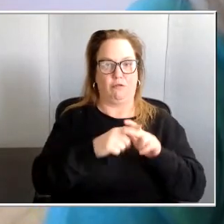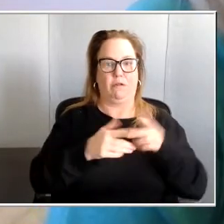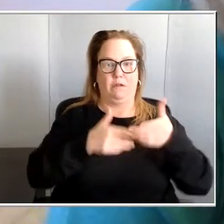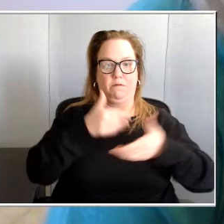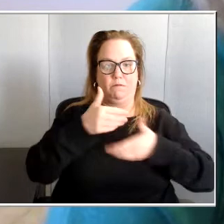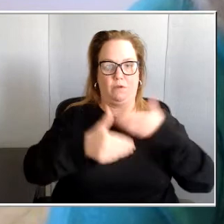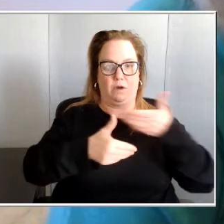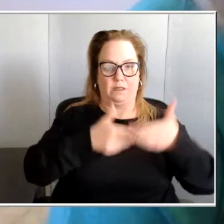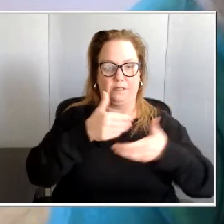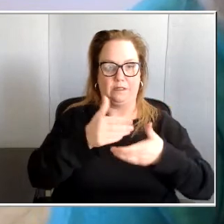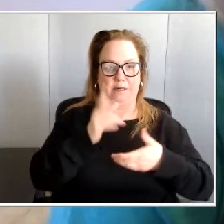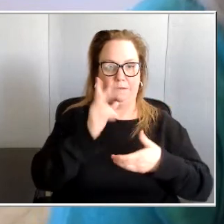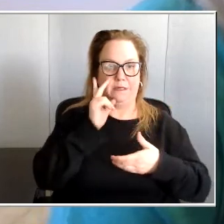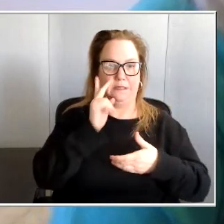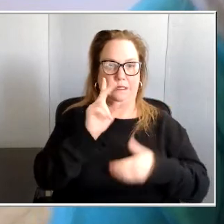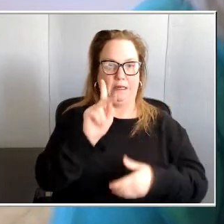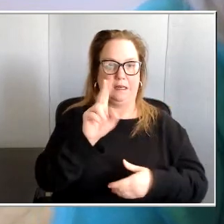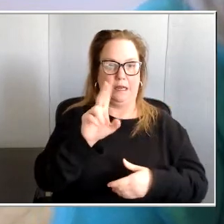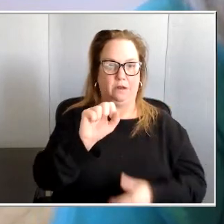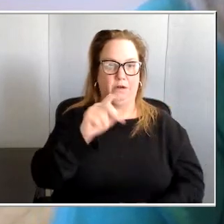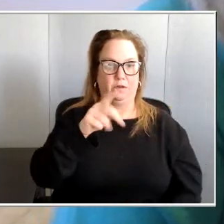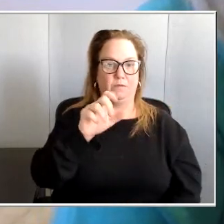be seen through KU Sportsman.